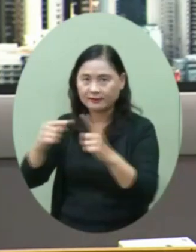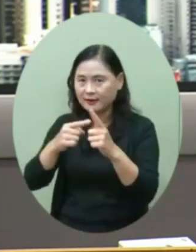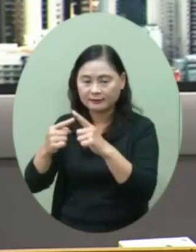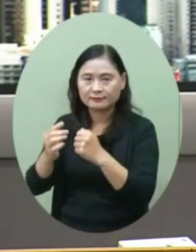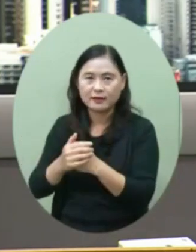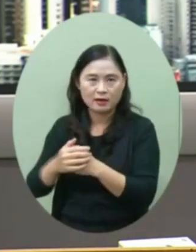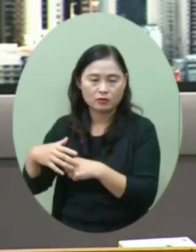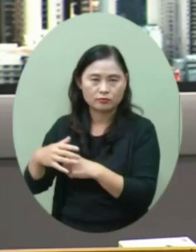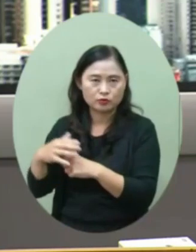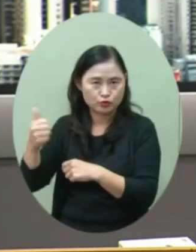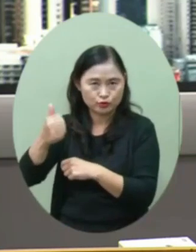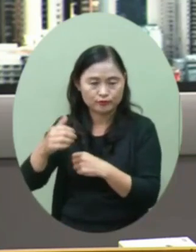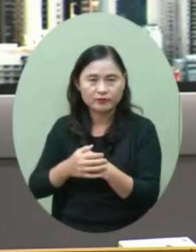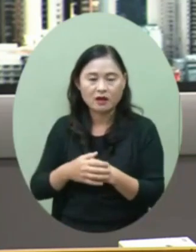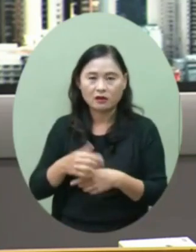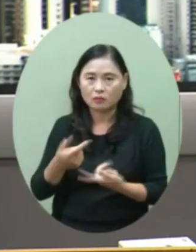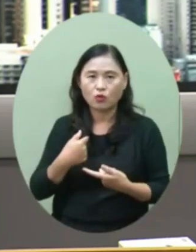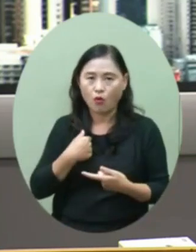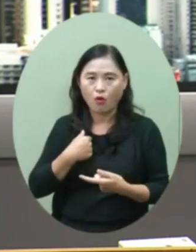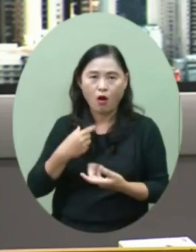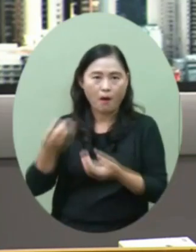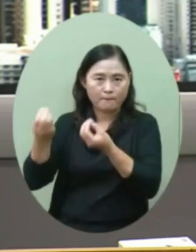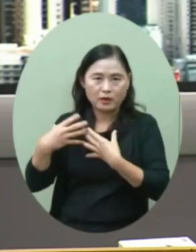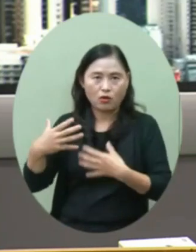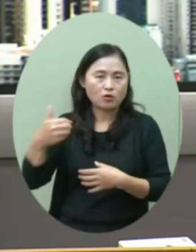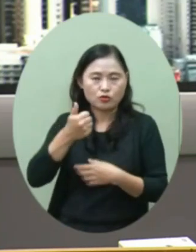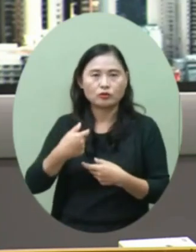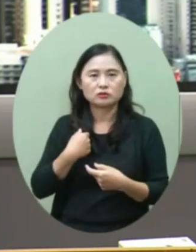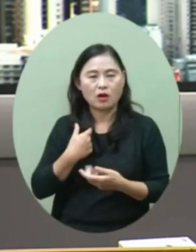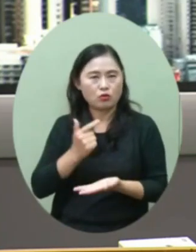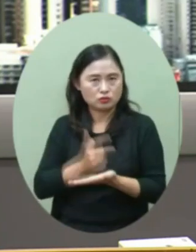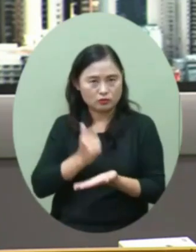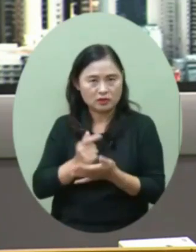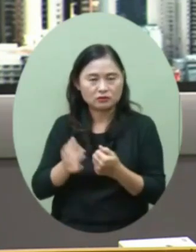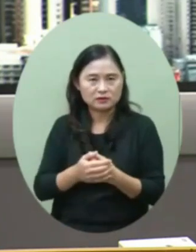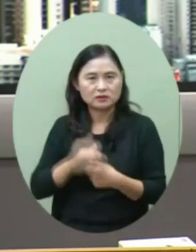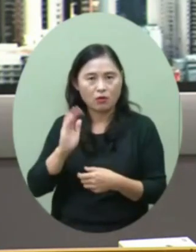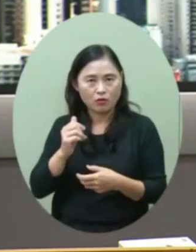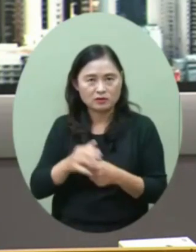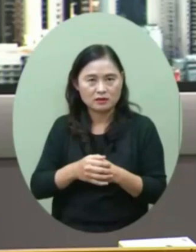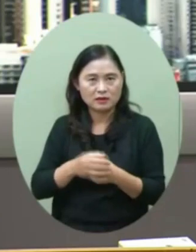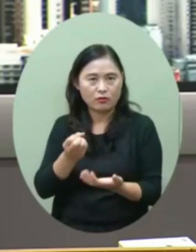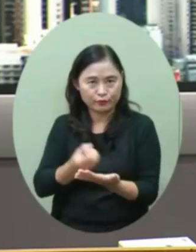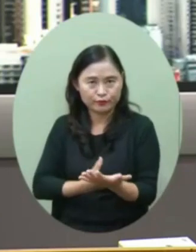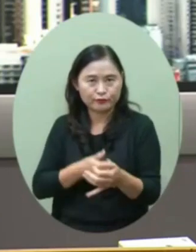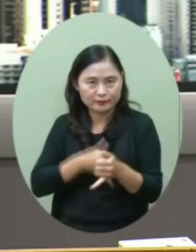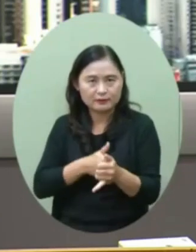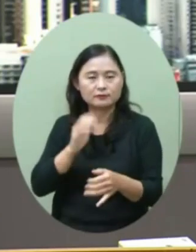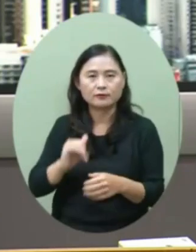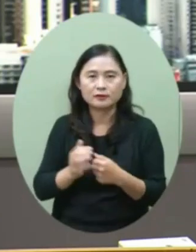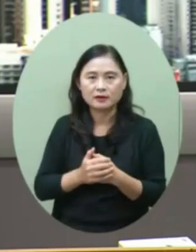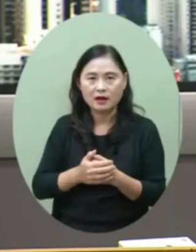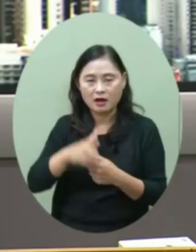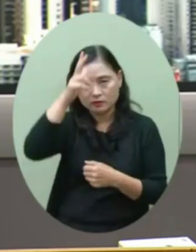our function. I do not see how this executive power of the chief executive undermines the independence of the judiciary. They